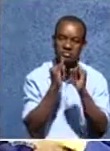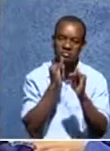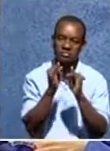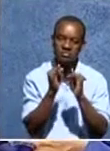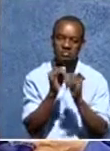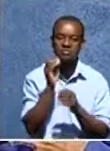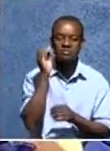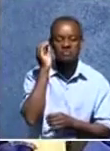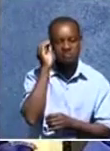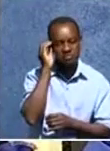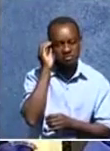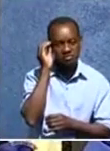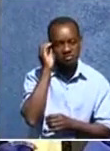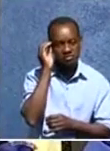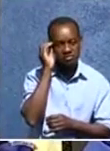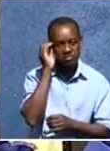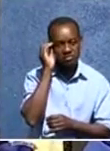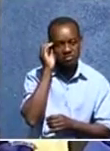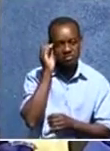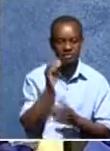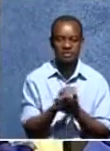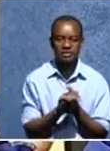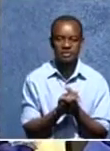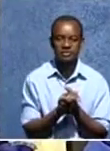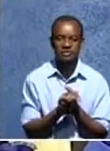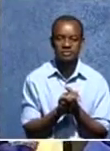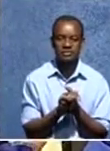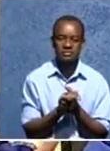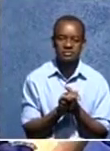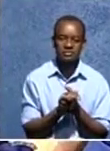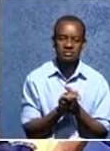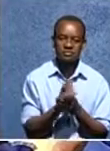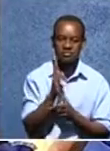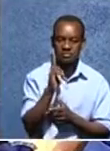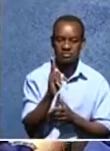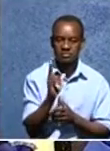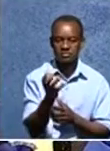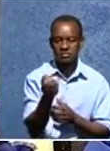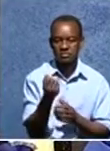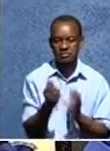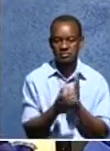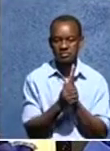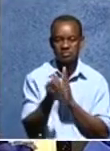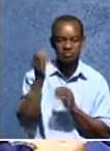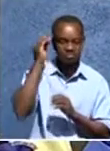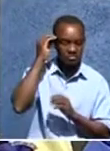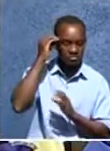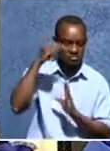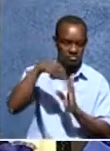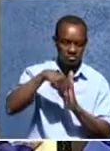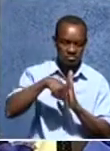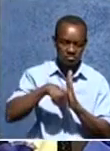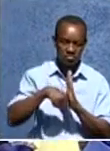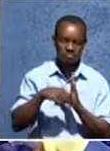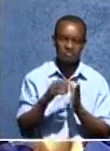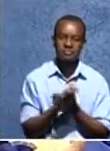that the format in which knowledge is shared with the students is actually made so practical that people from the